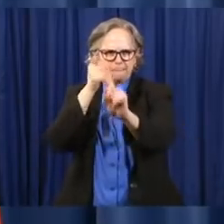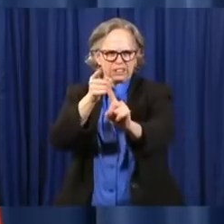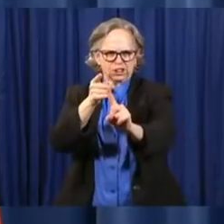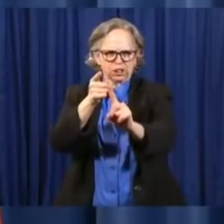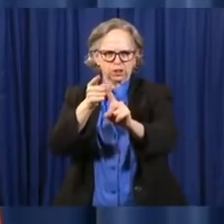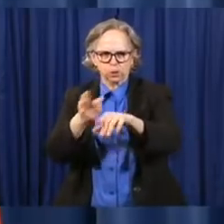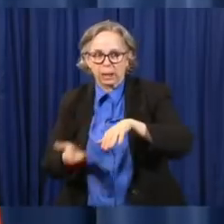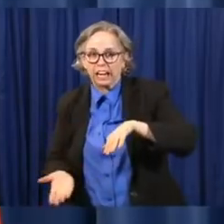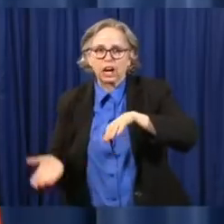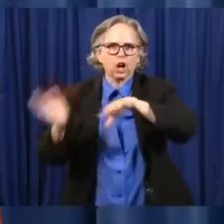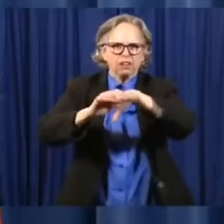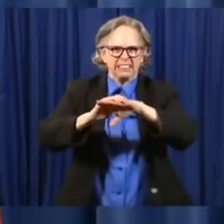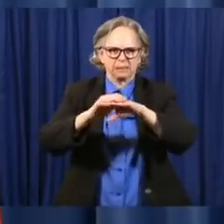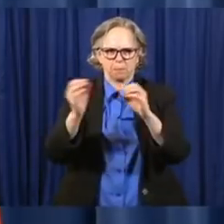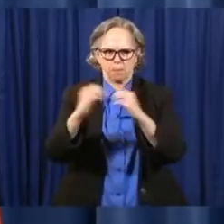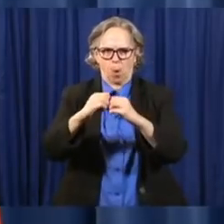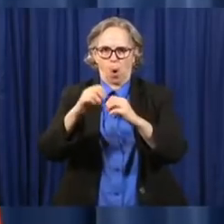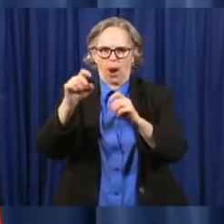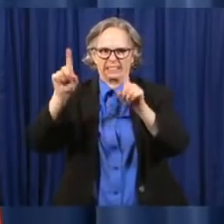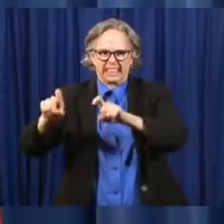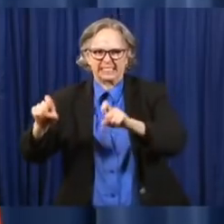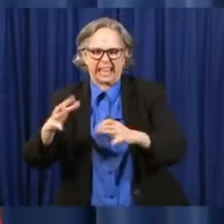expand testing in the state of Ohio.